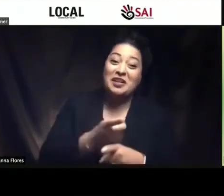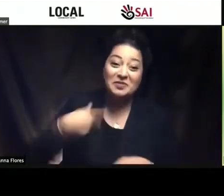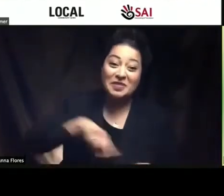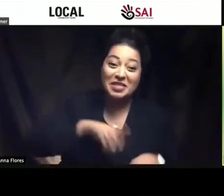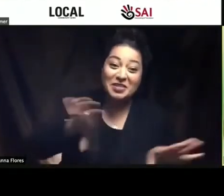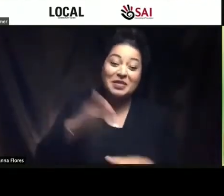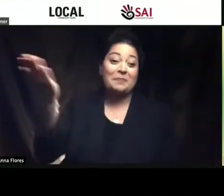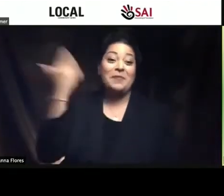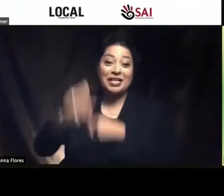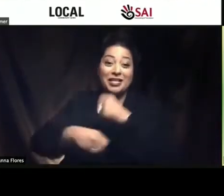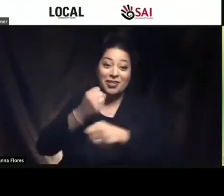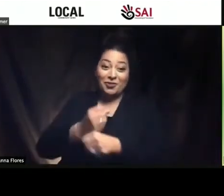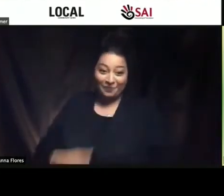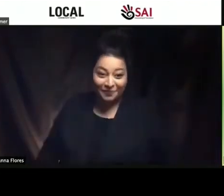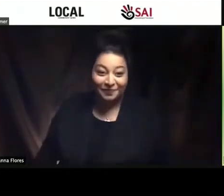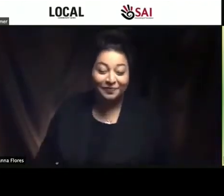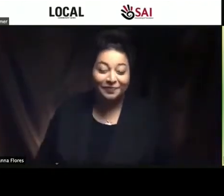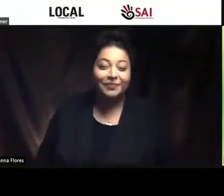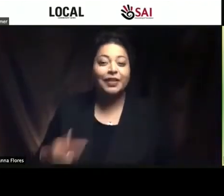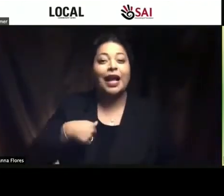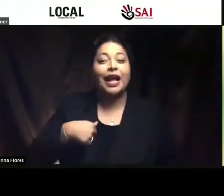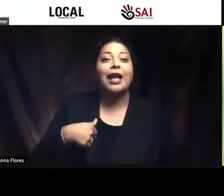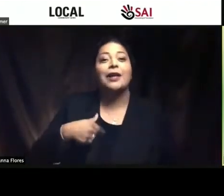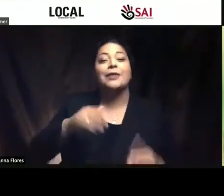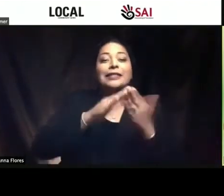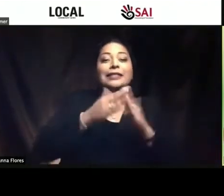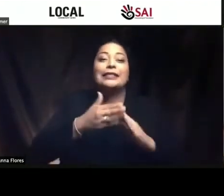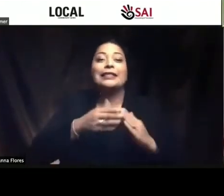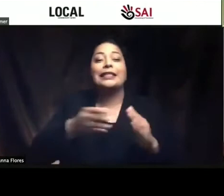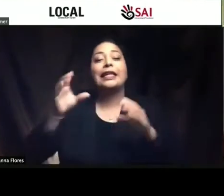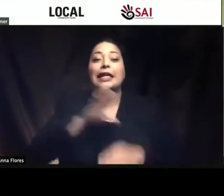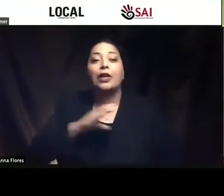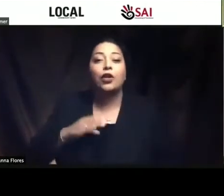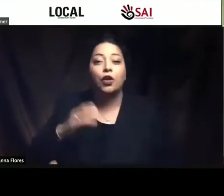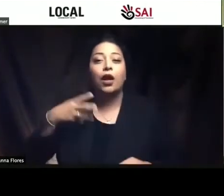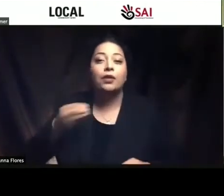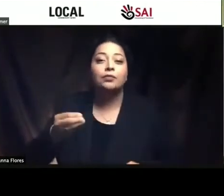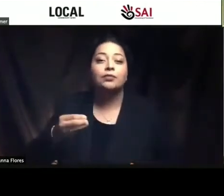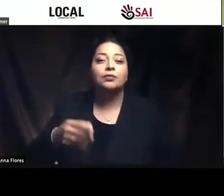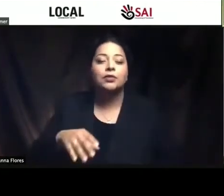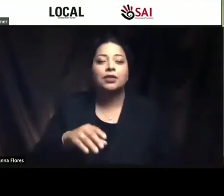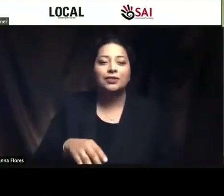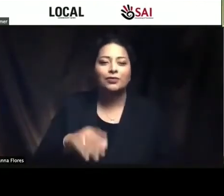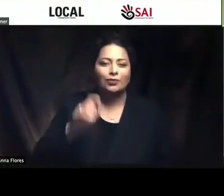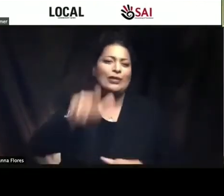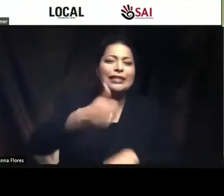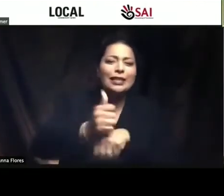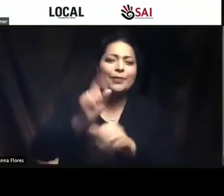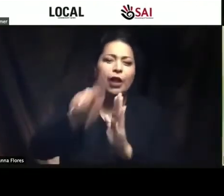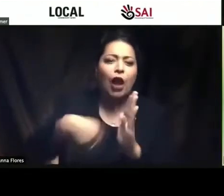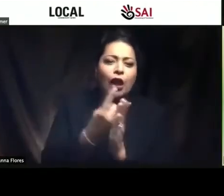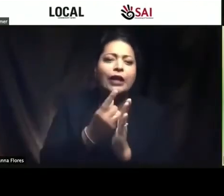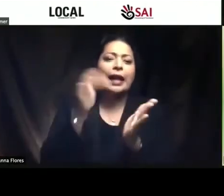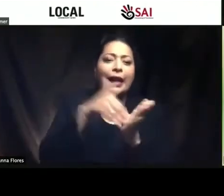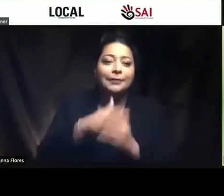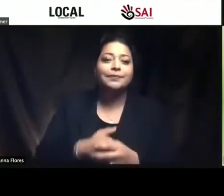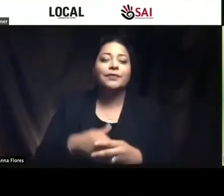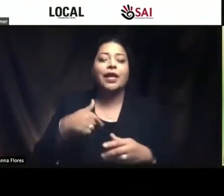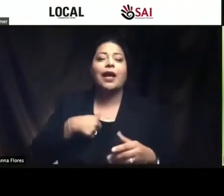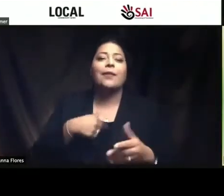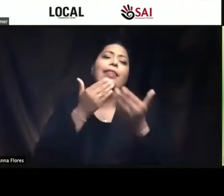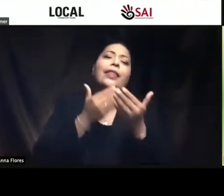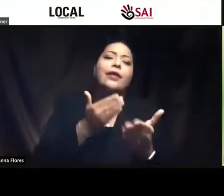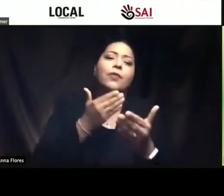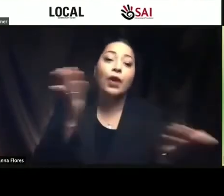year. So again, I'm City Councilwoman Jada Andrews-Sullivan representing District 2. Clock, please reset. And I am so thankful to